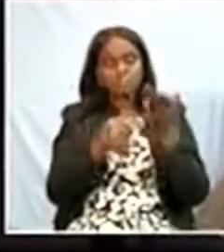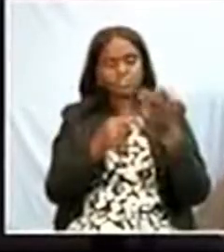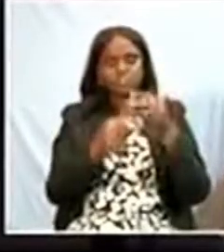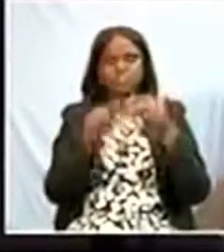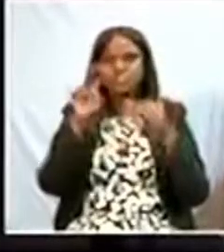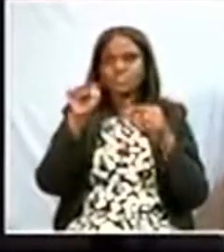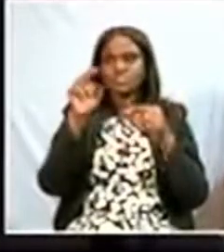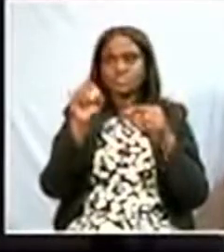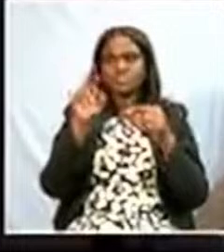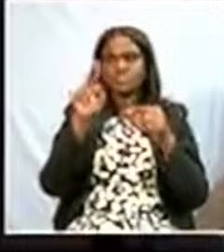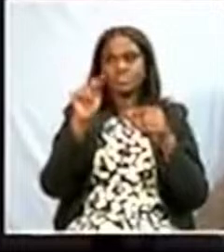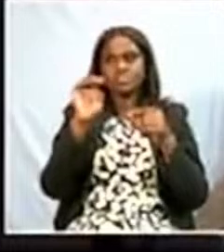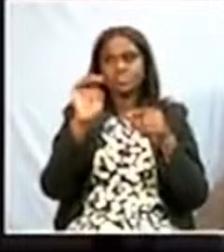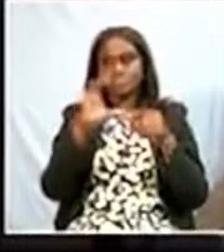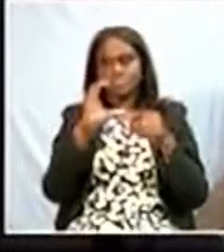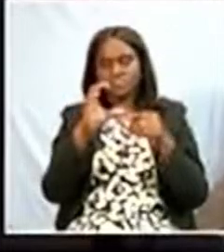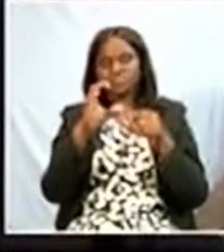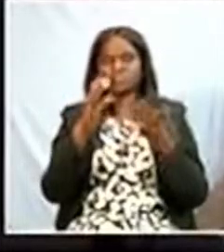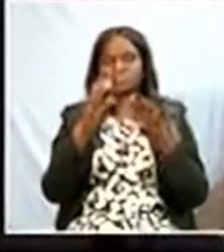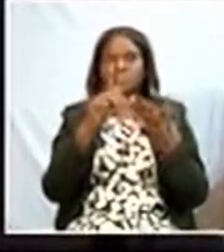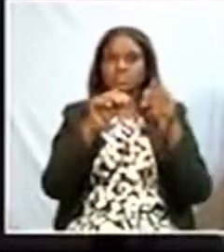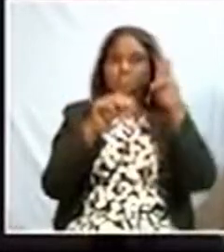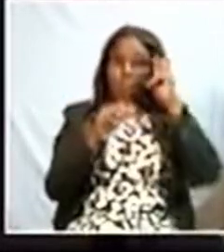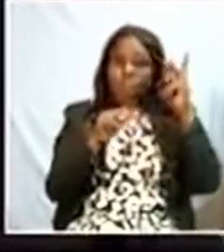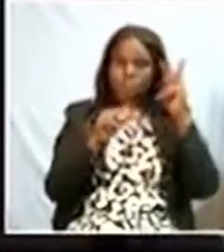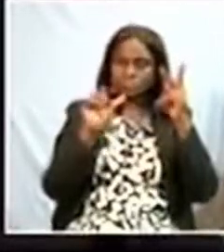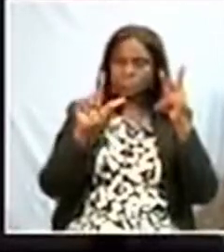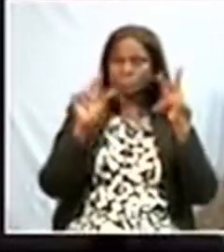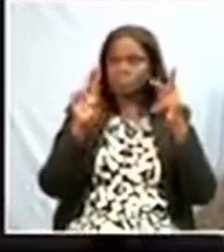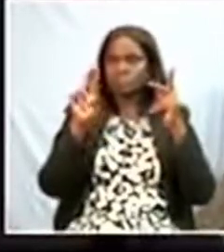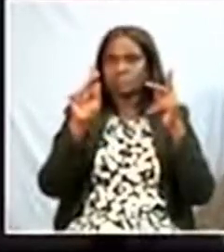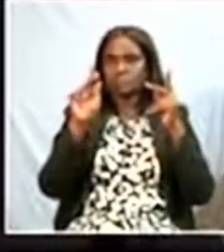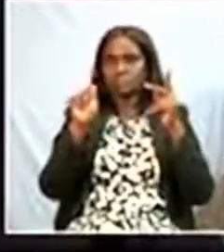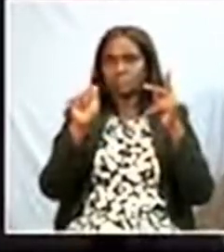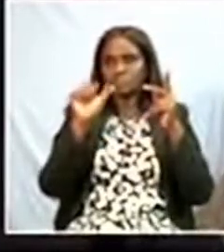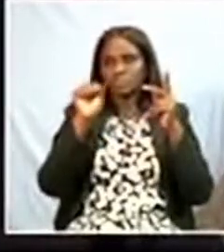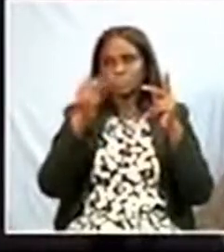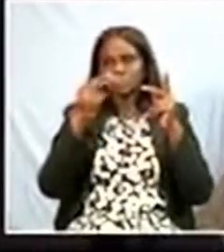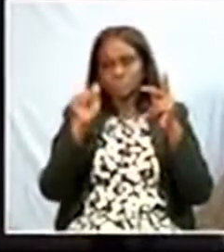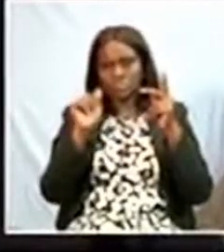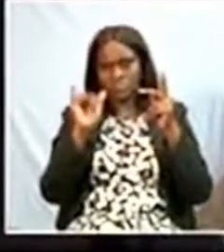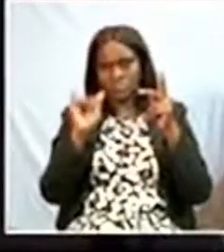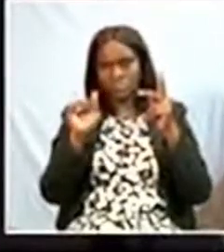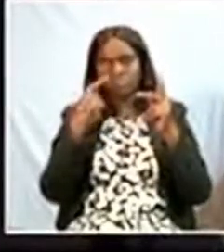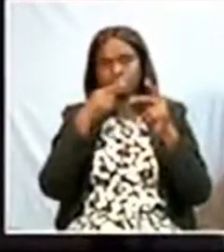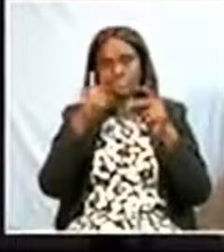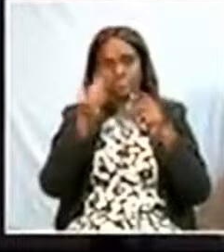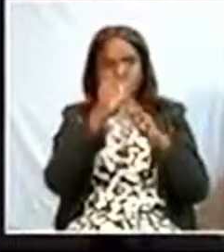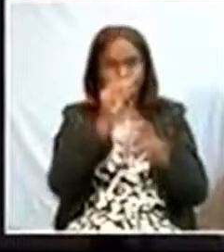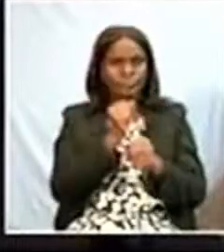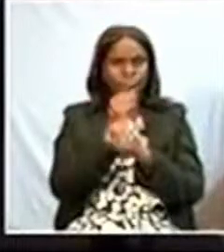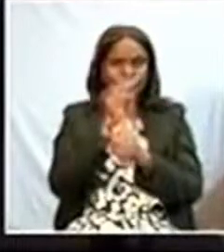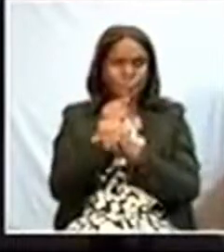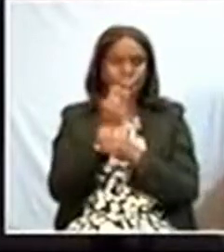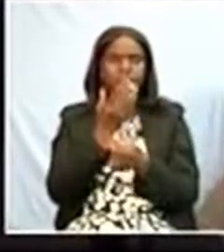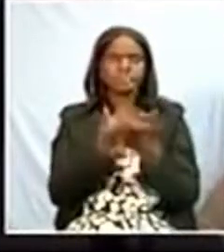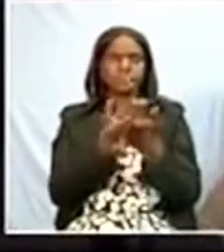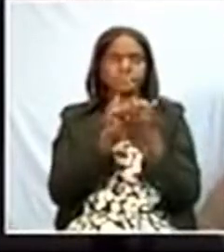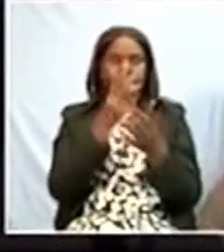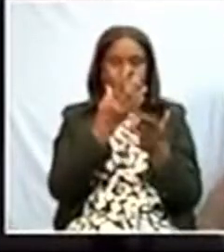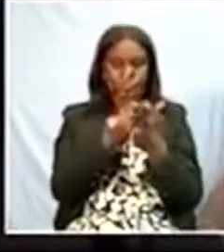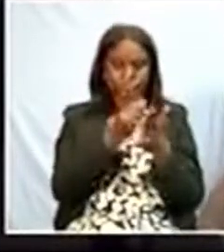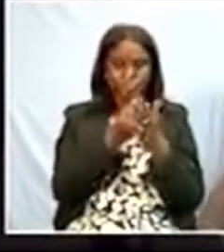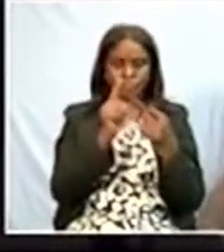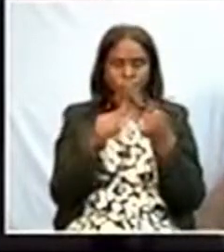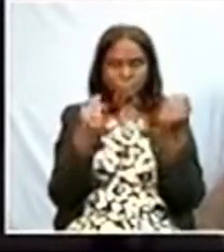Notec, Kitwe Trades, Lukasha Trades, and the other trade schools who are supposed to be receiving money